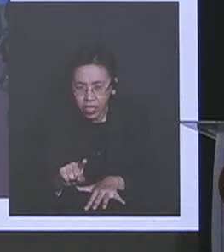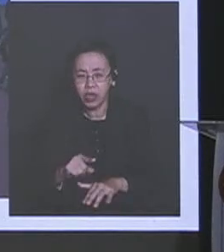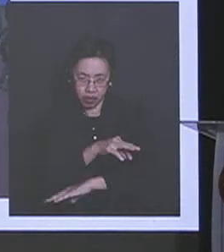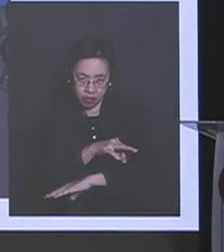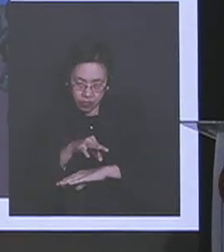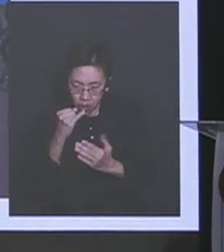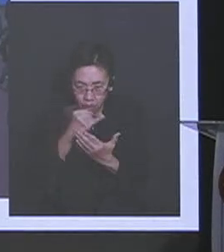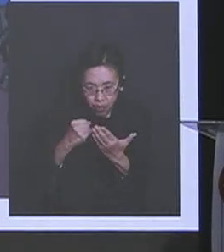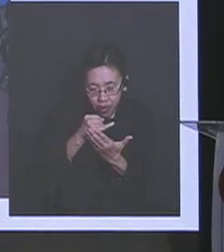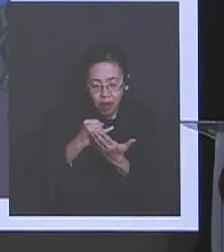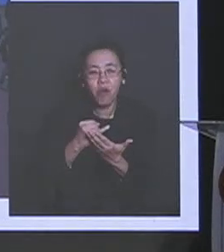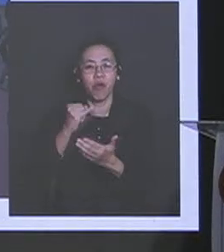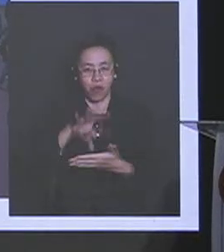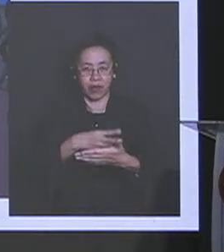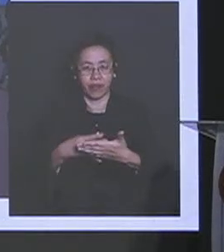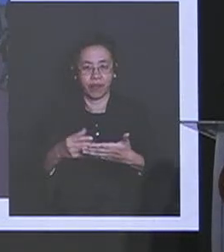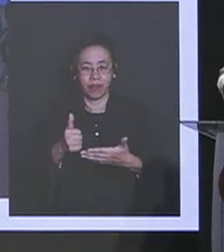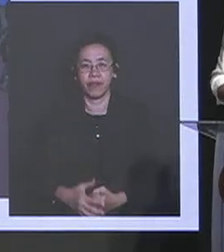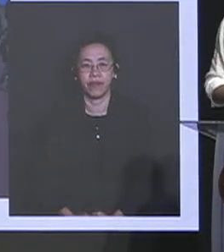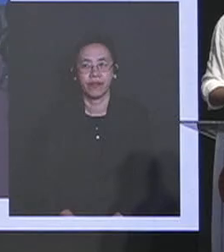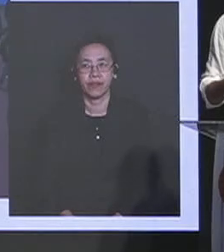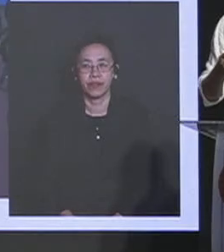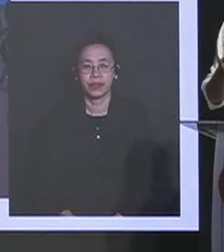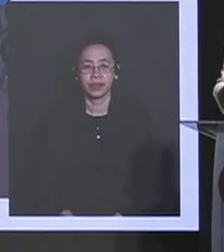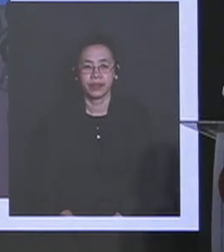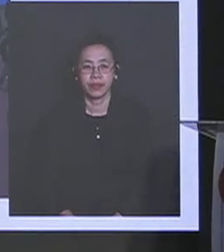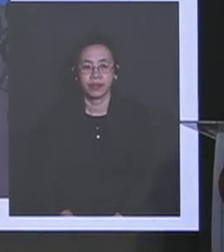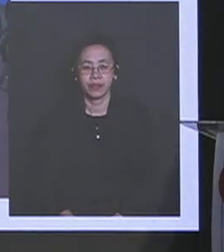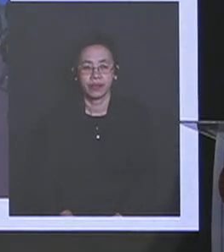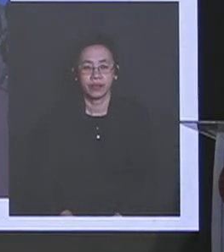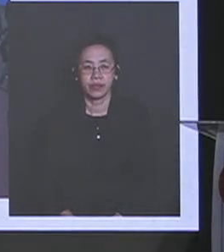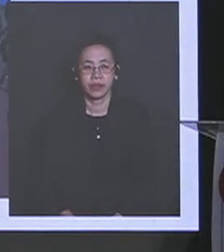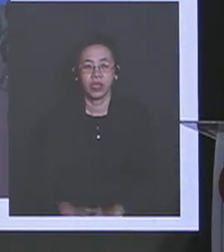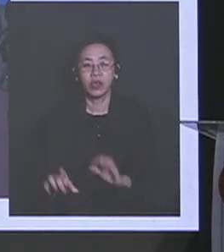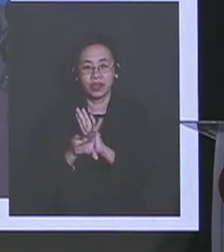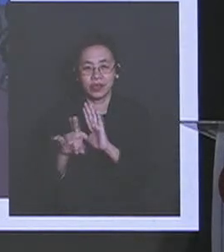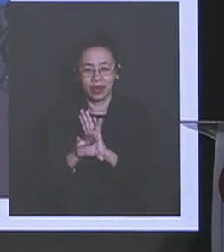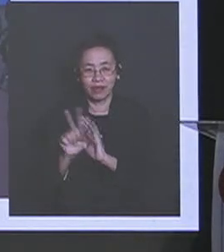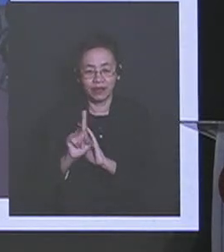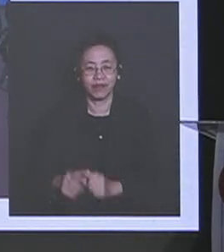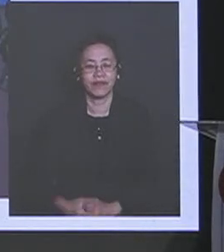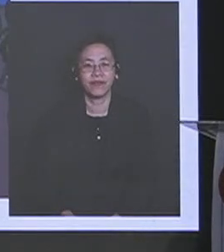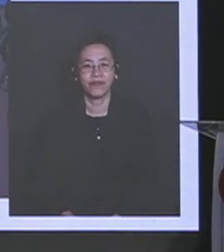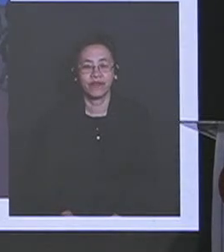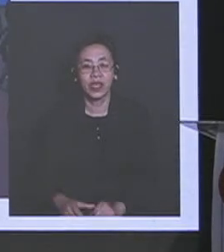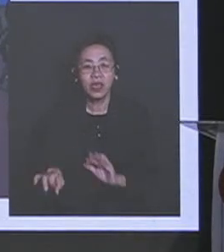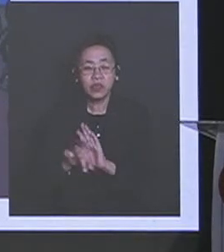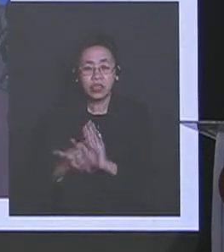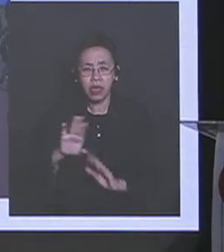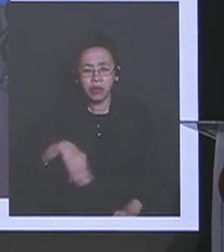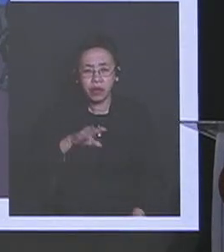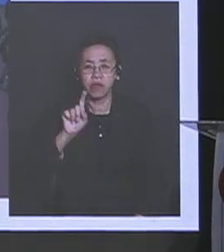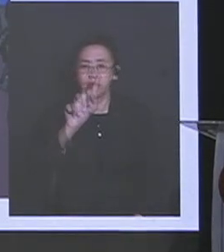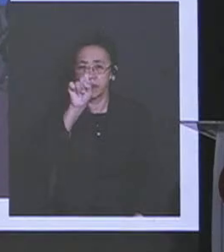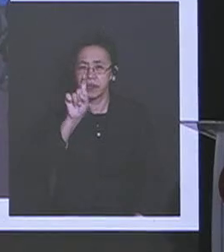And then the last one is question the status quo. Again, this is where I look to